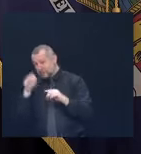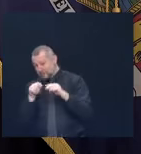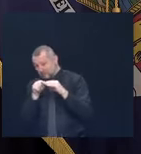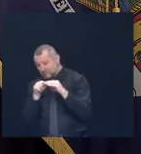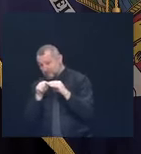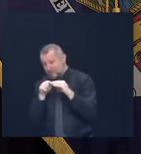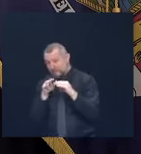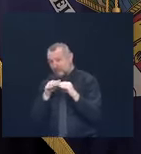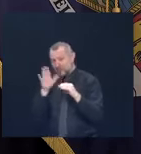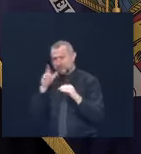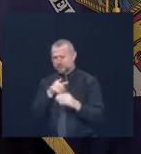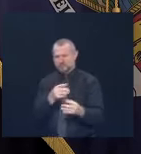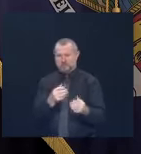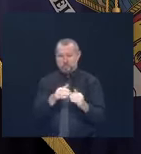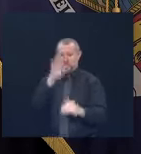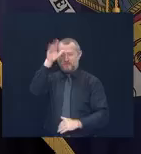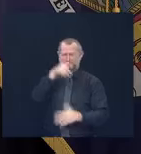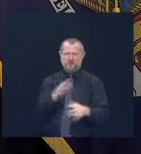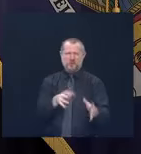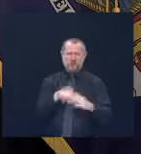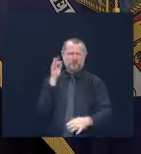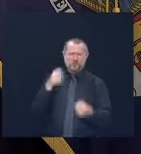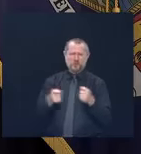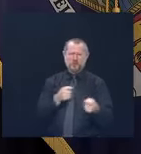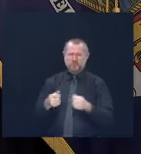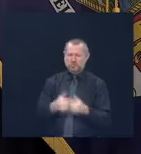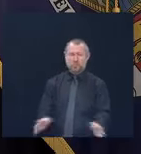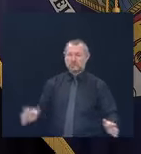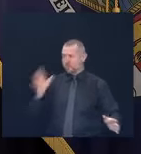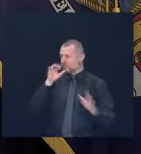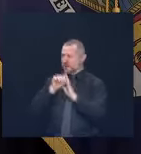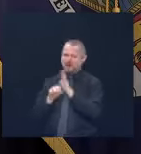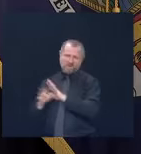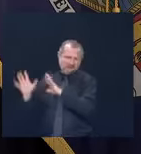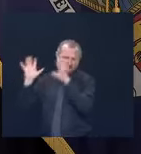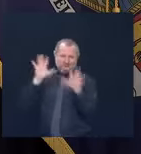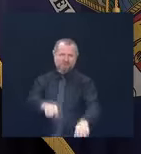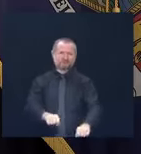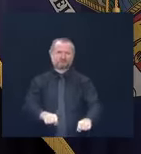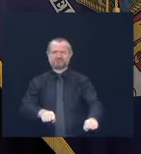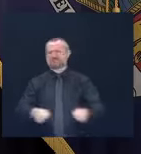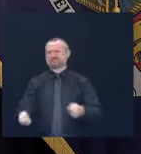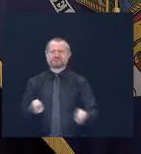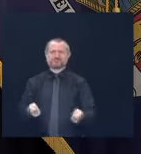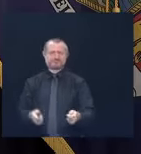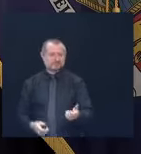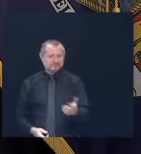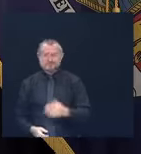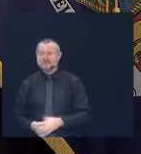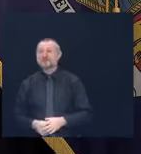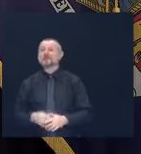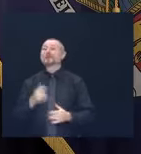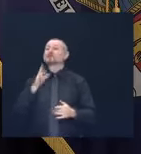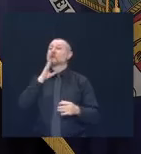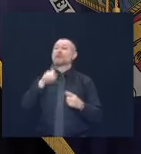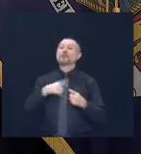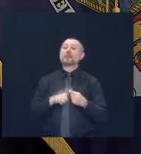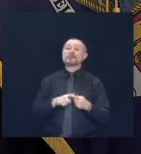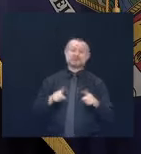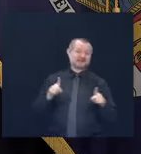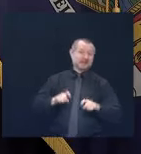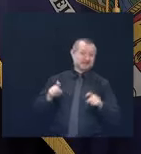their control is gone and it becomes an orange zone. On the testing, people have to understand this. We